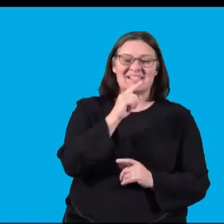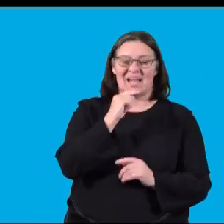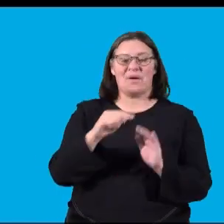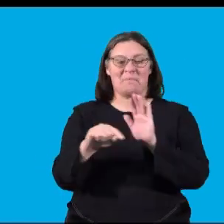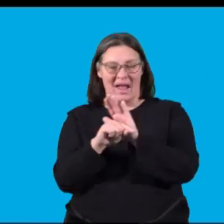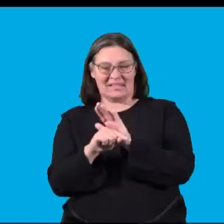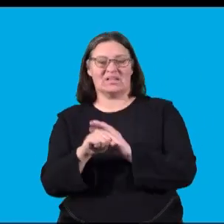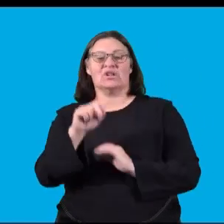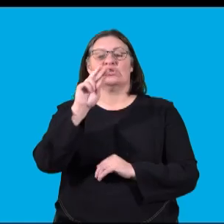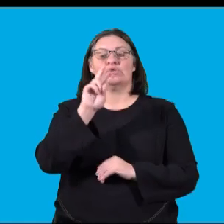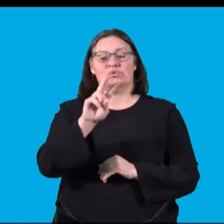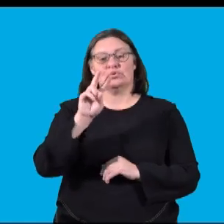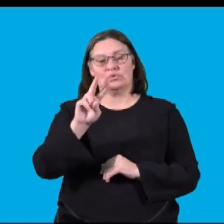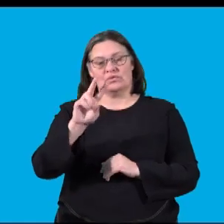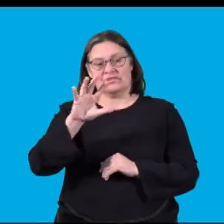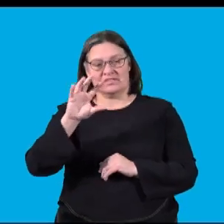minus